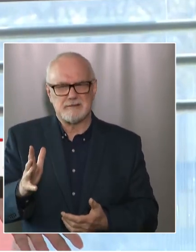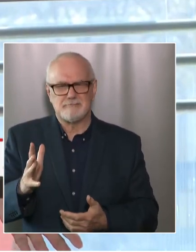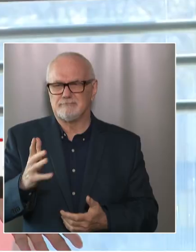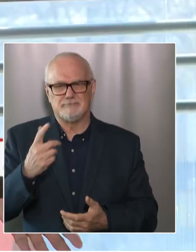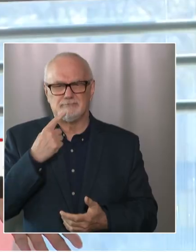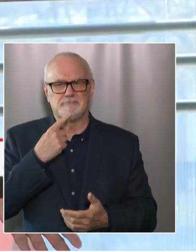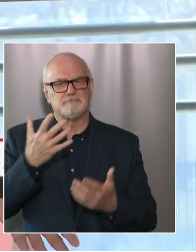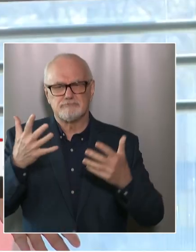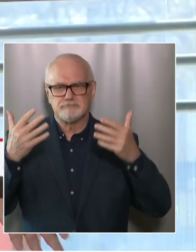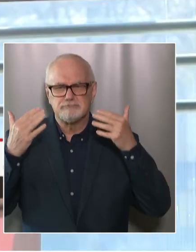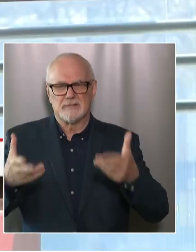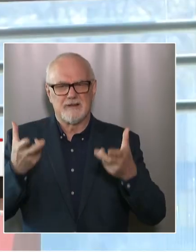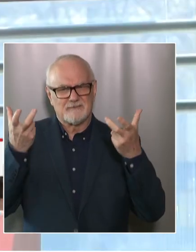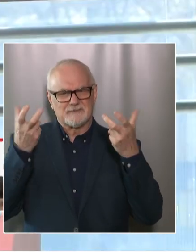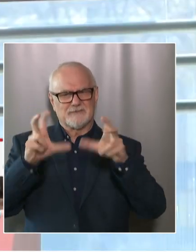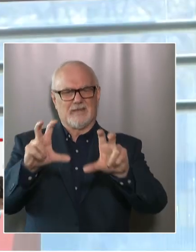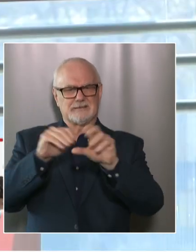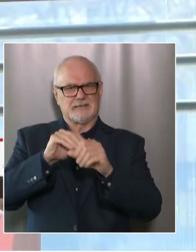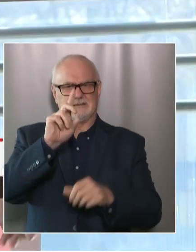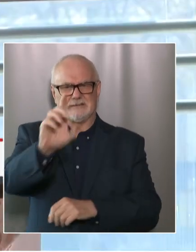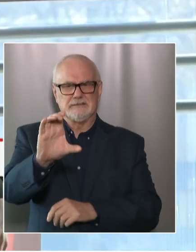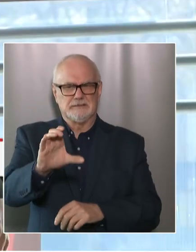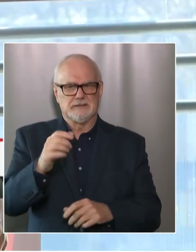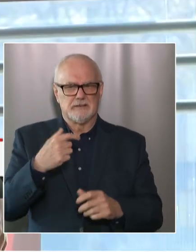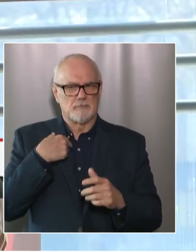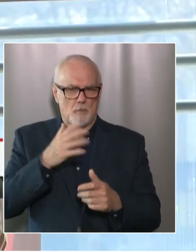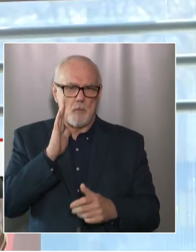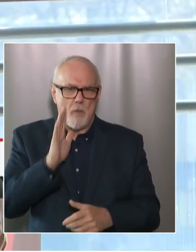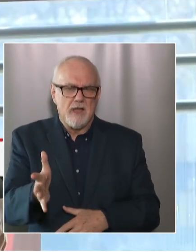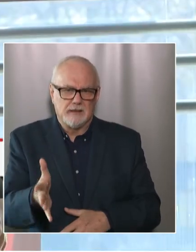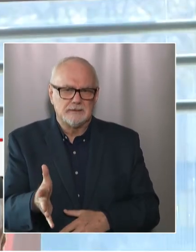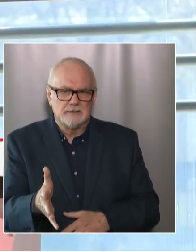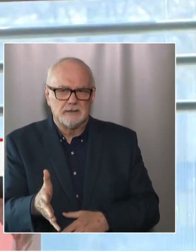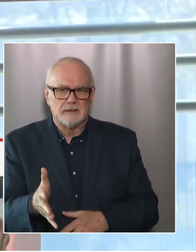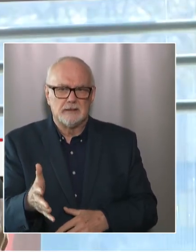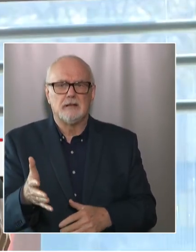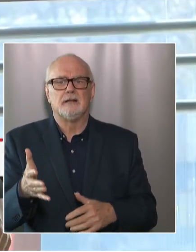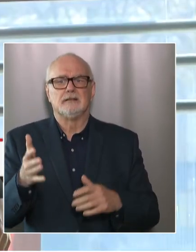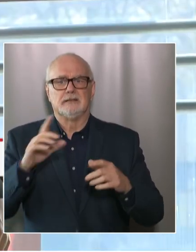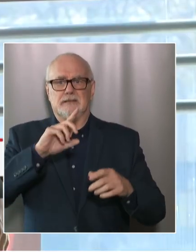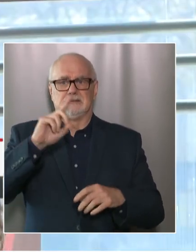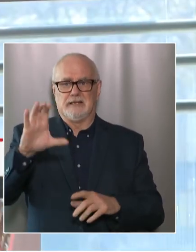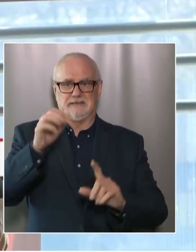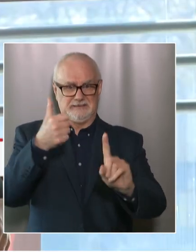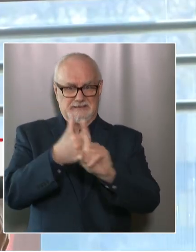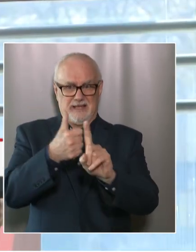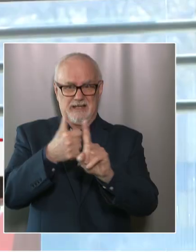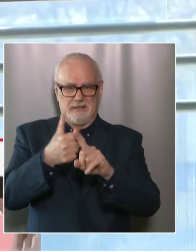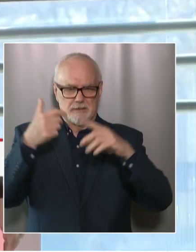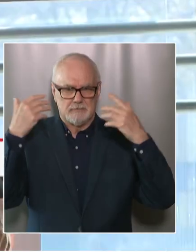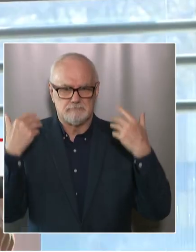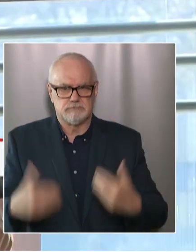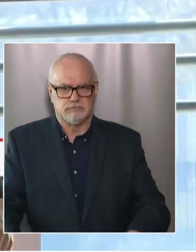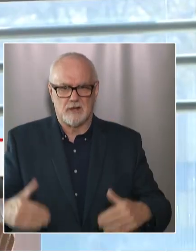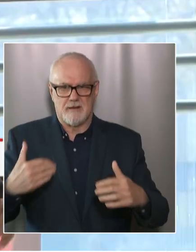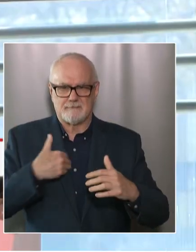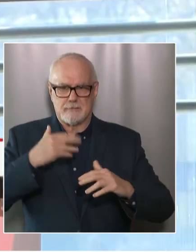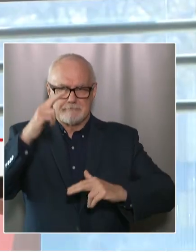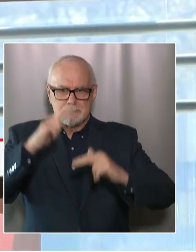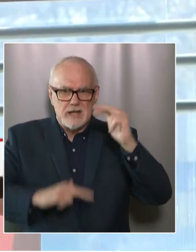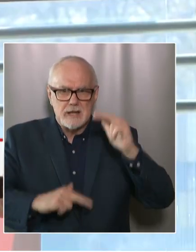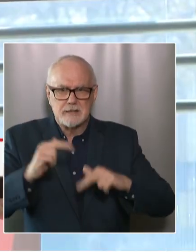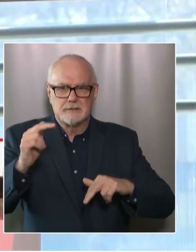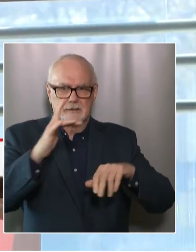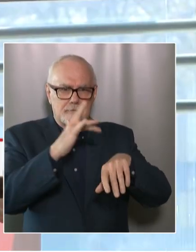DC. I would see it as a tremendous opportunity to buy a building that maybe 5 years ago I wouldn't